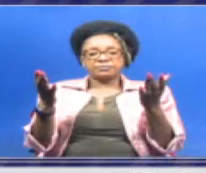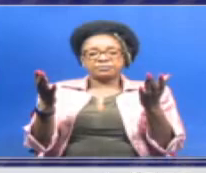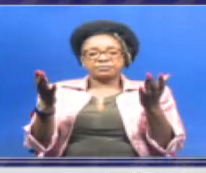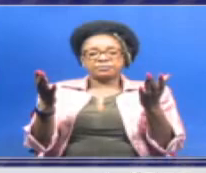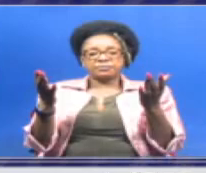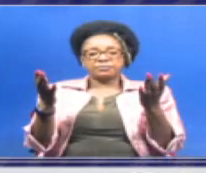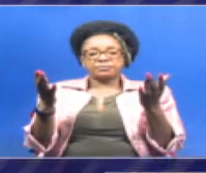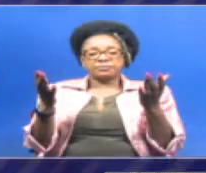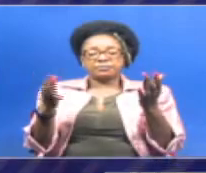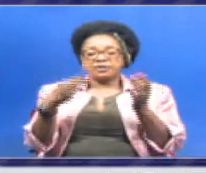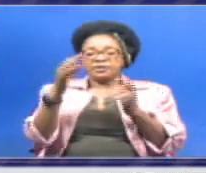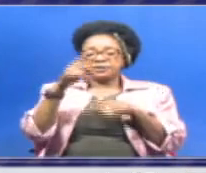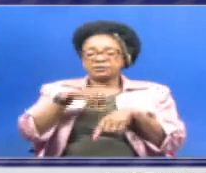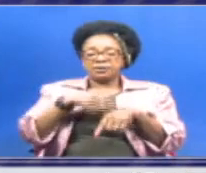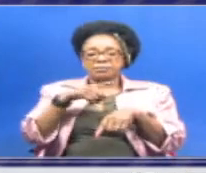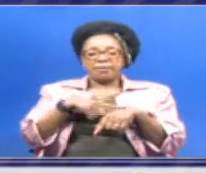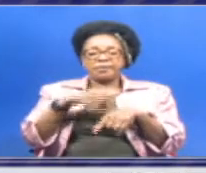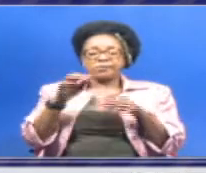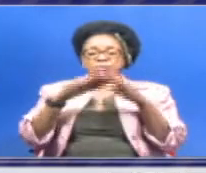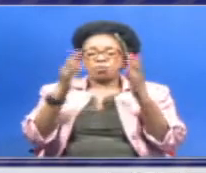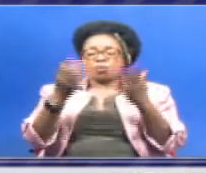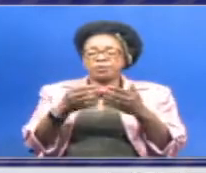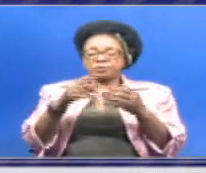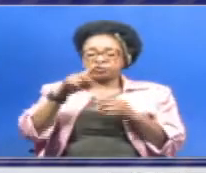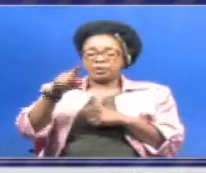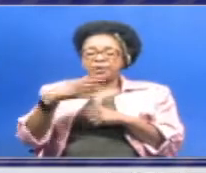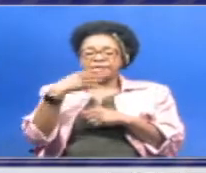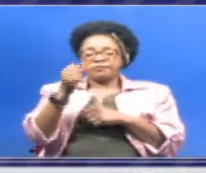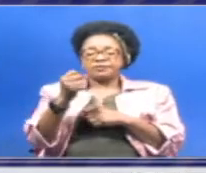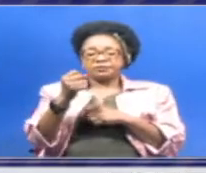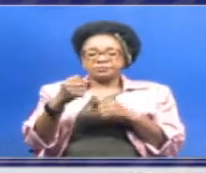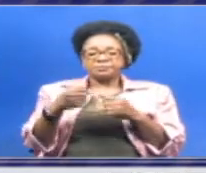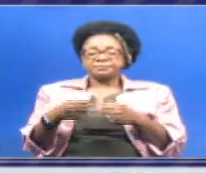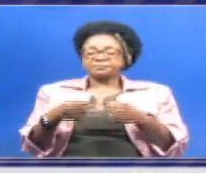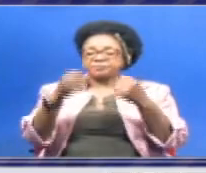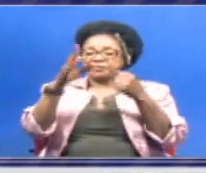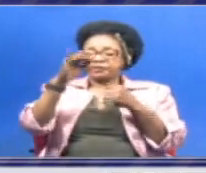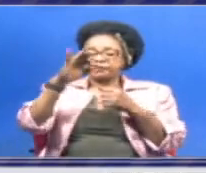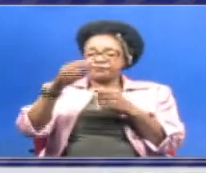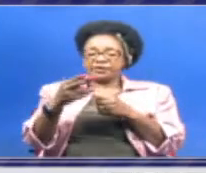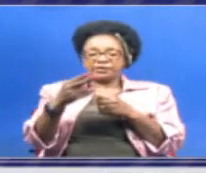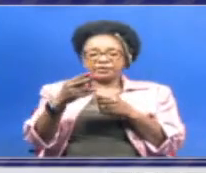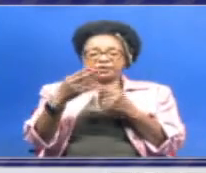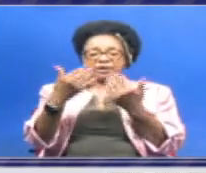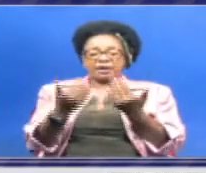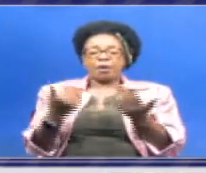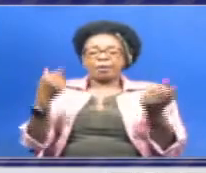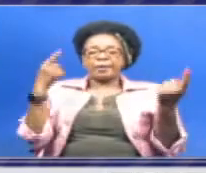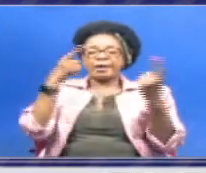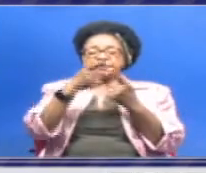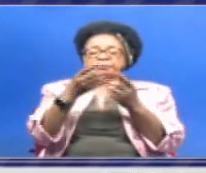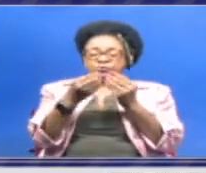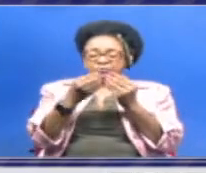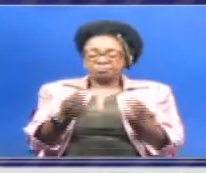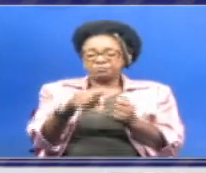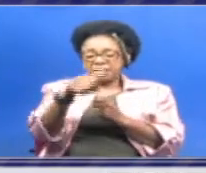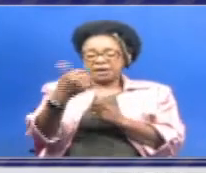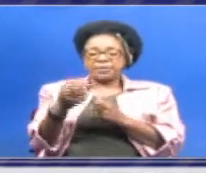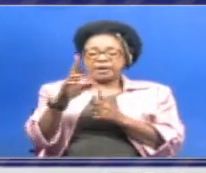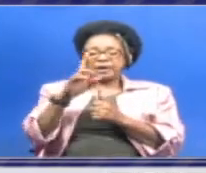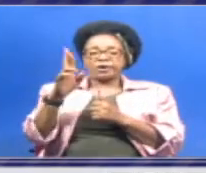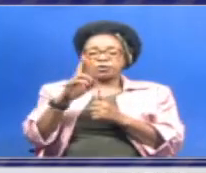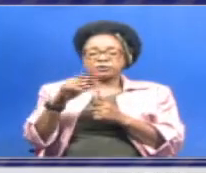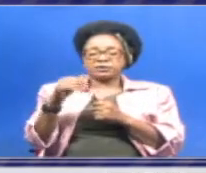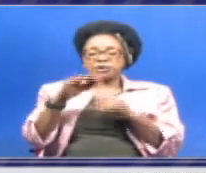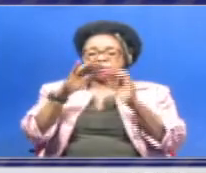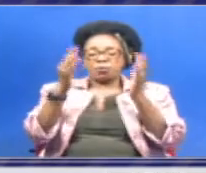And three times world champion in 1,500 meters race, Faith Chepngetich Kipyegon is aiming to break another record at the World Athletics